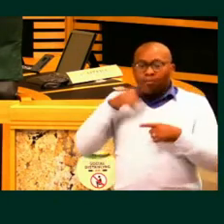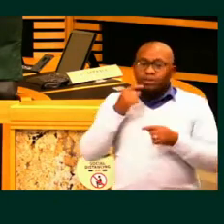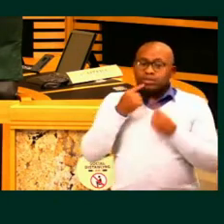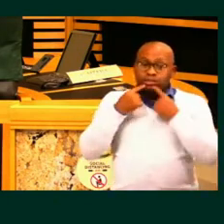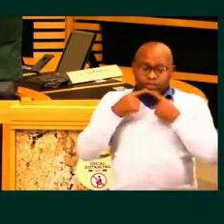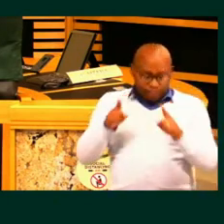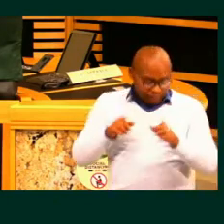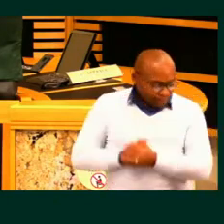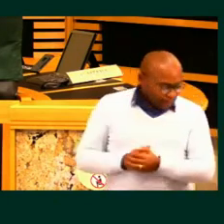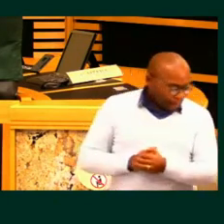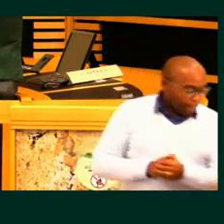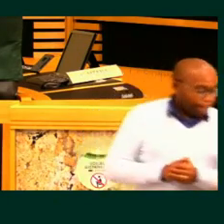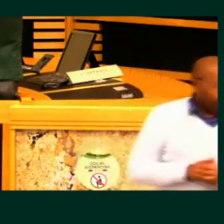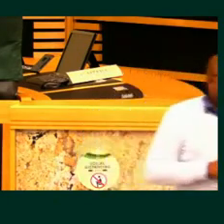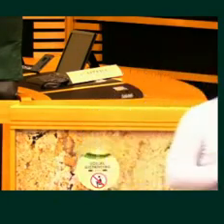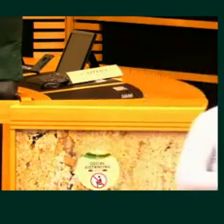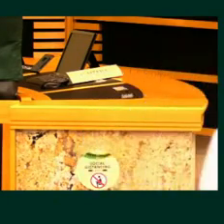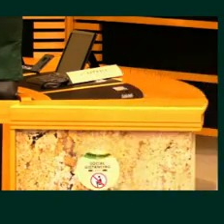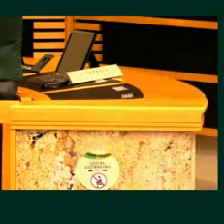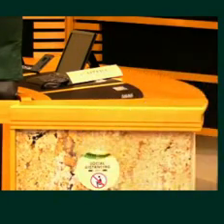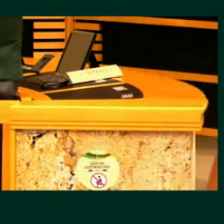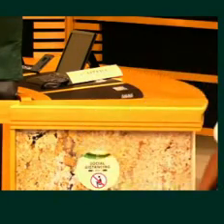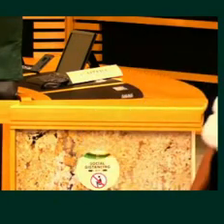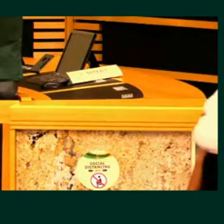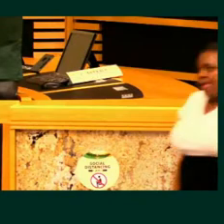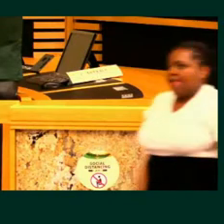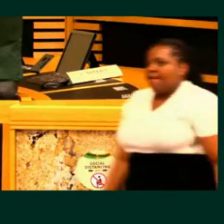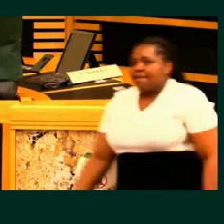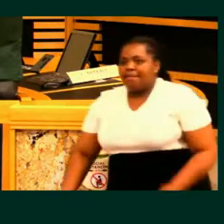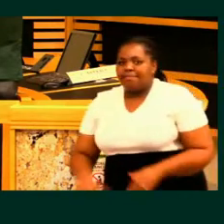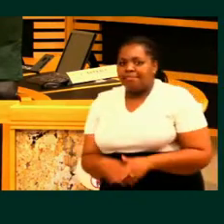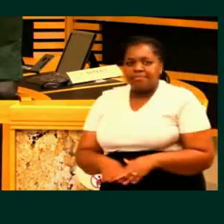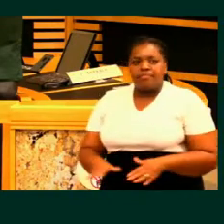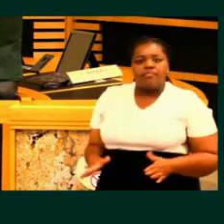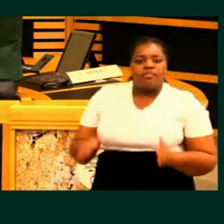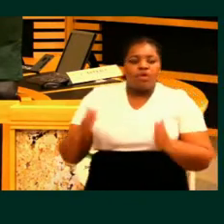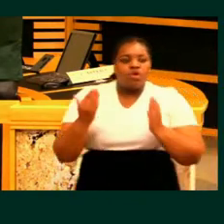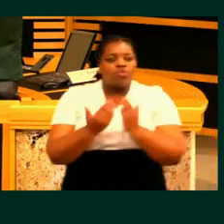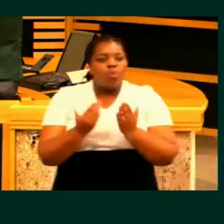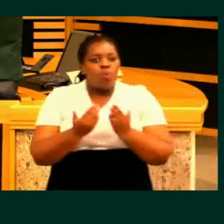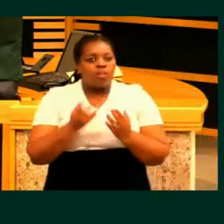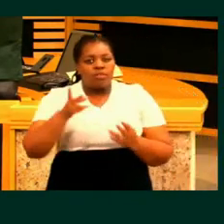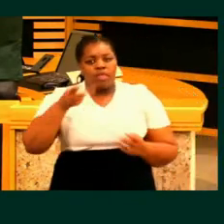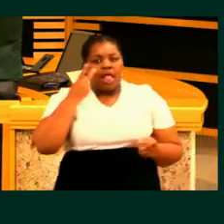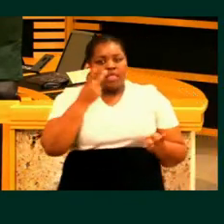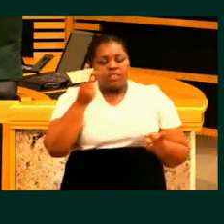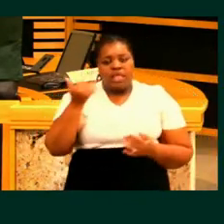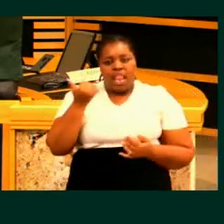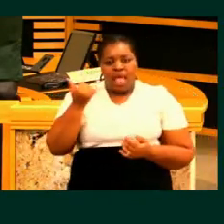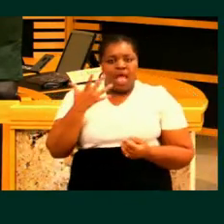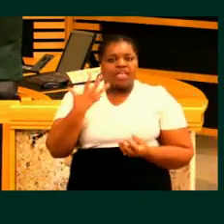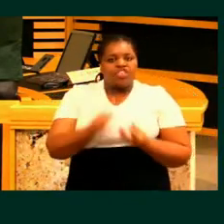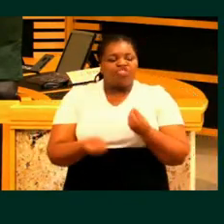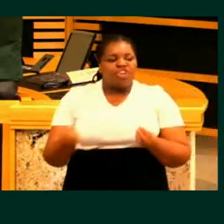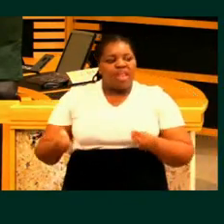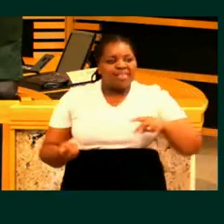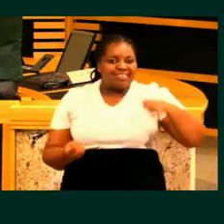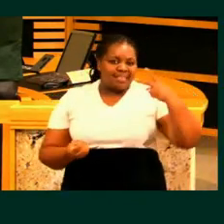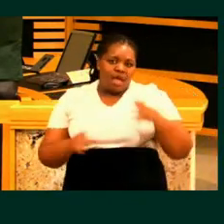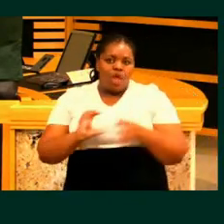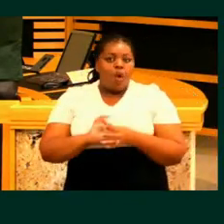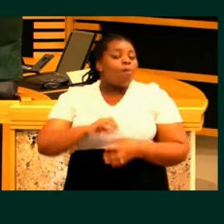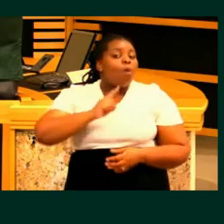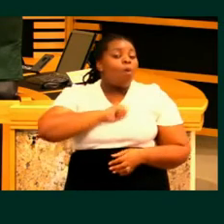relationship with Learners schools are seen as children's second home because they